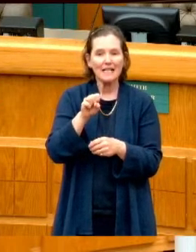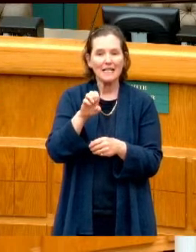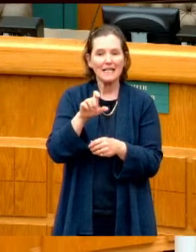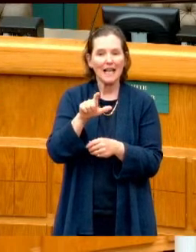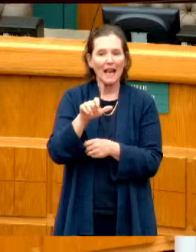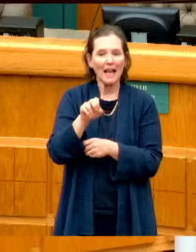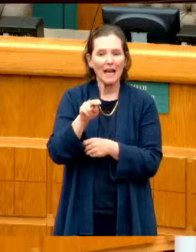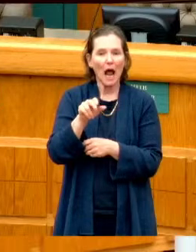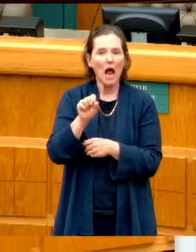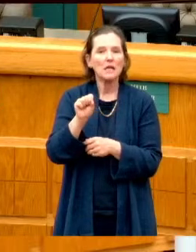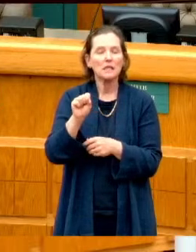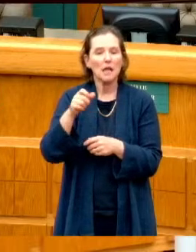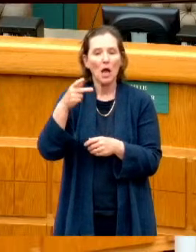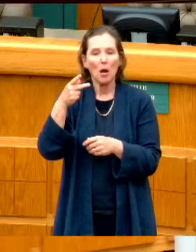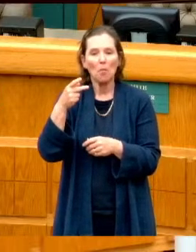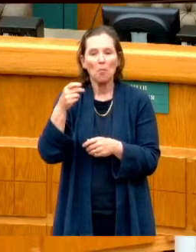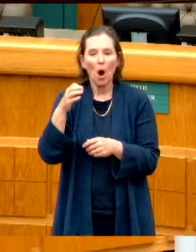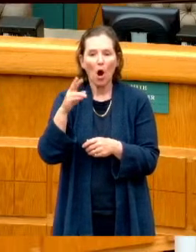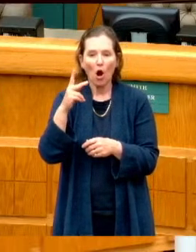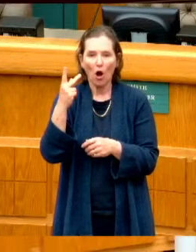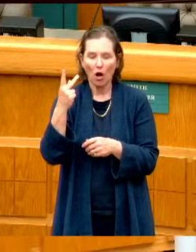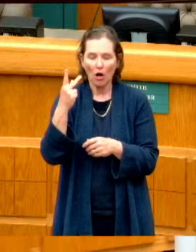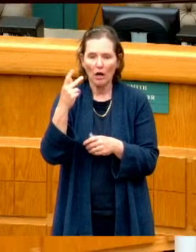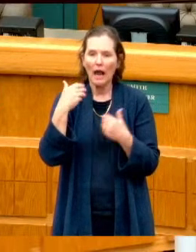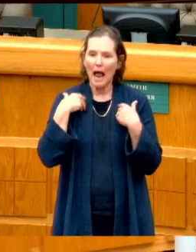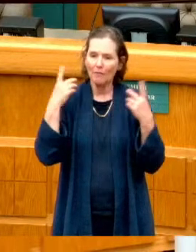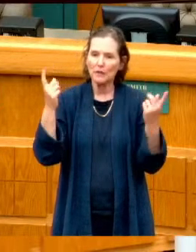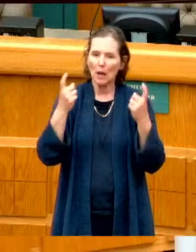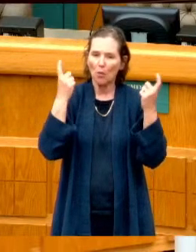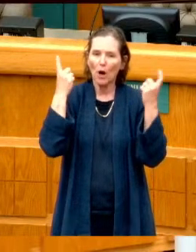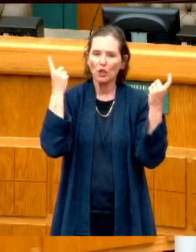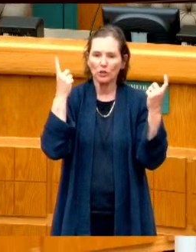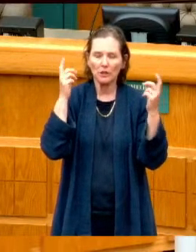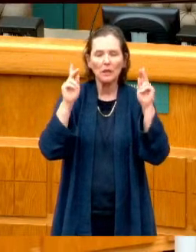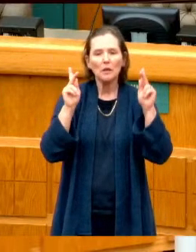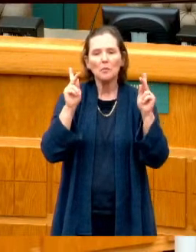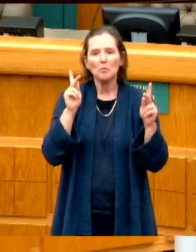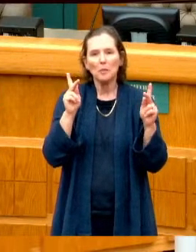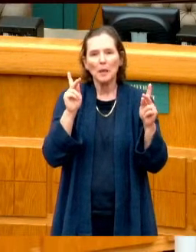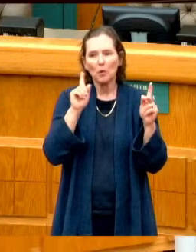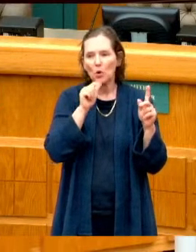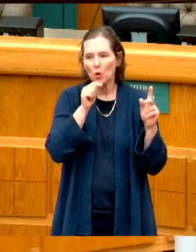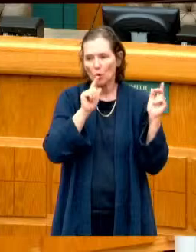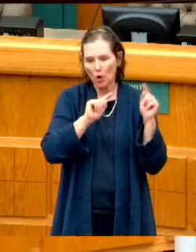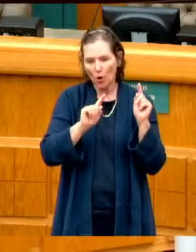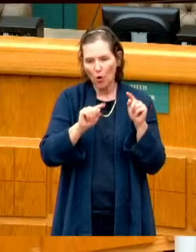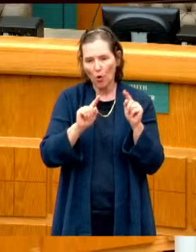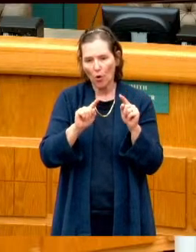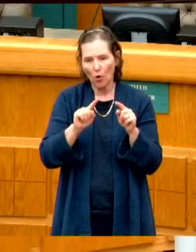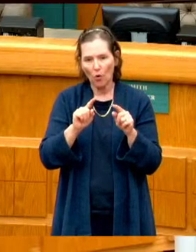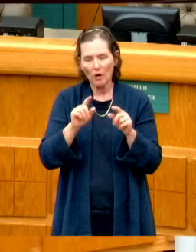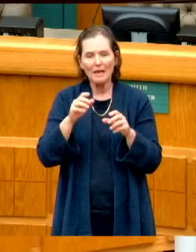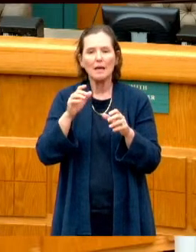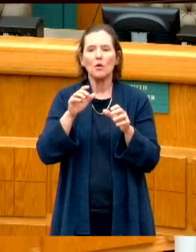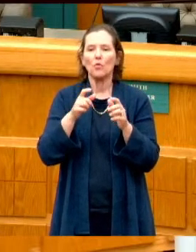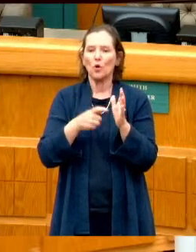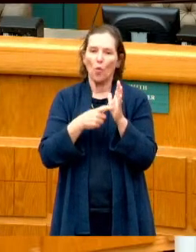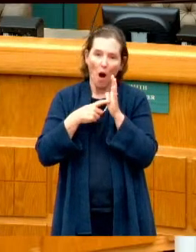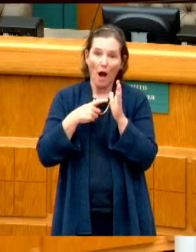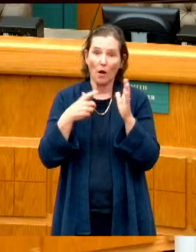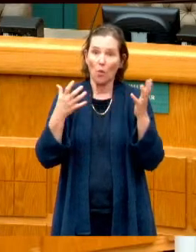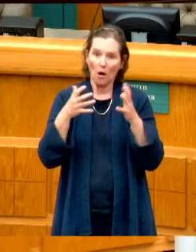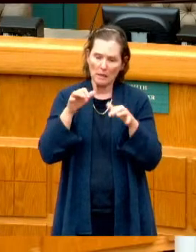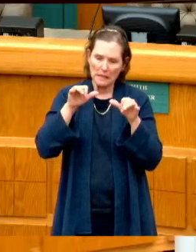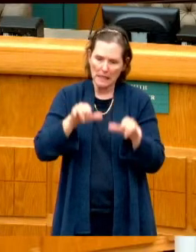at 1354 Airport Road. And everyone participating is required to stay in their vehicles at all time